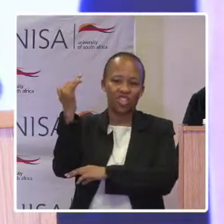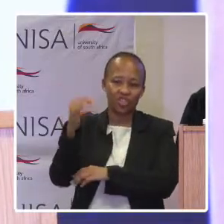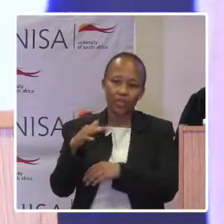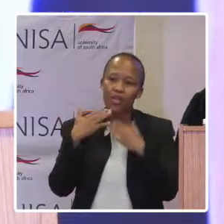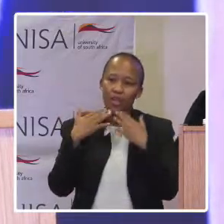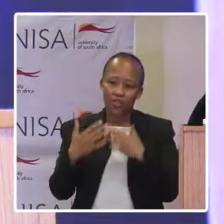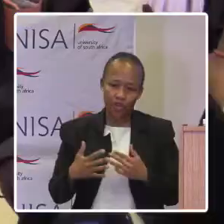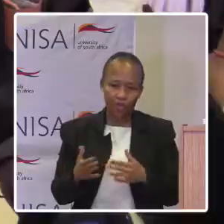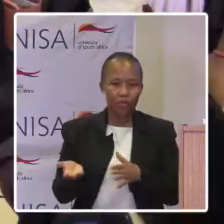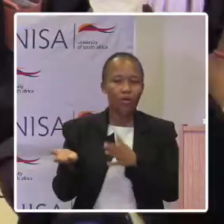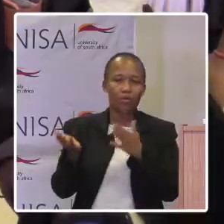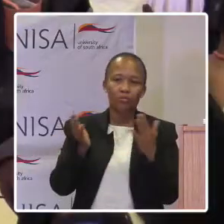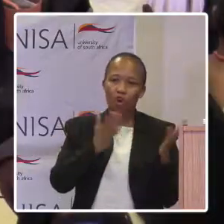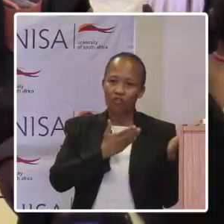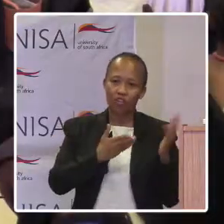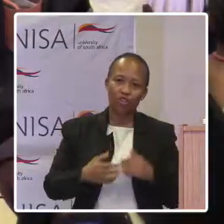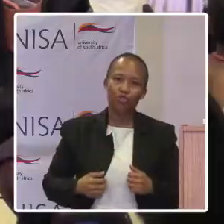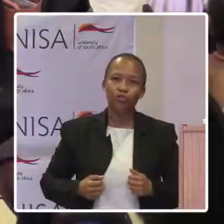Rees.